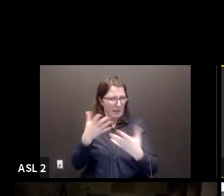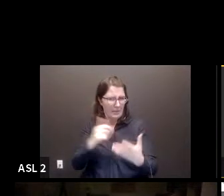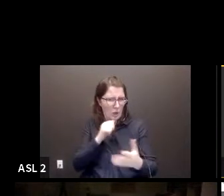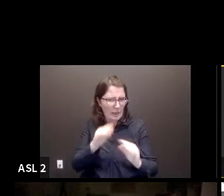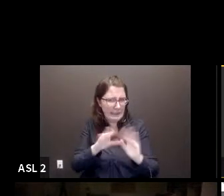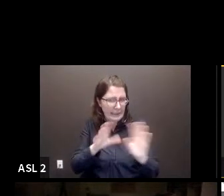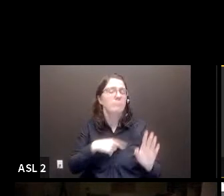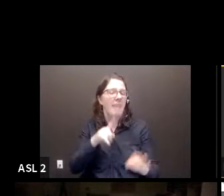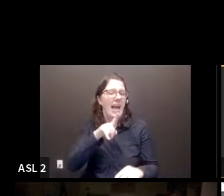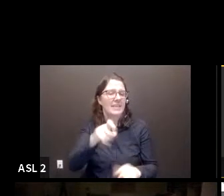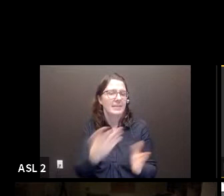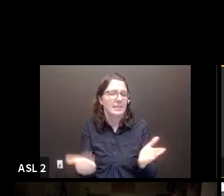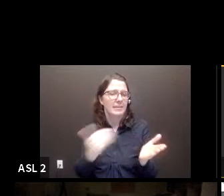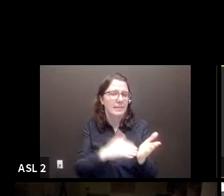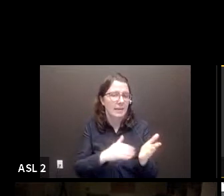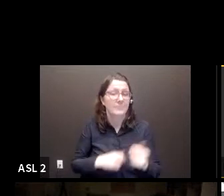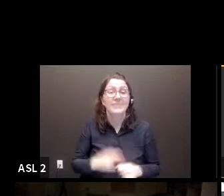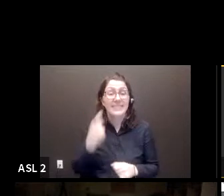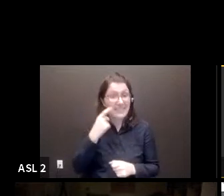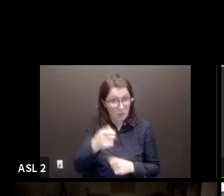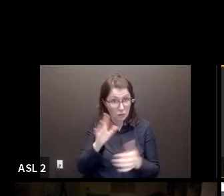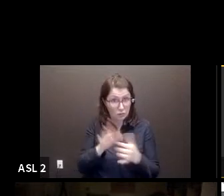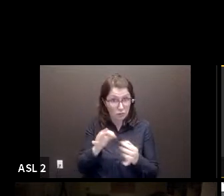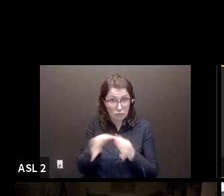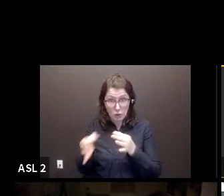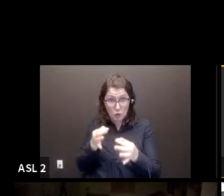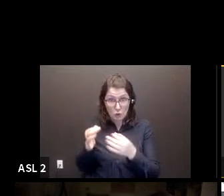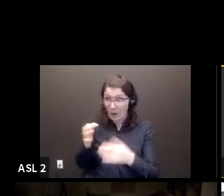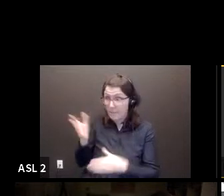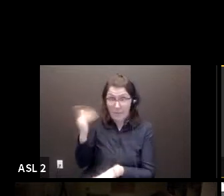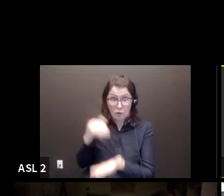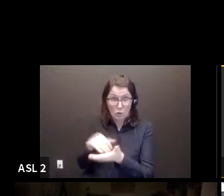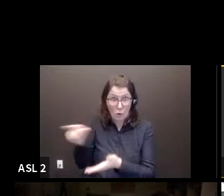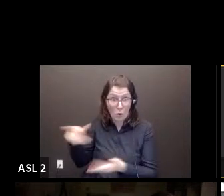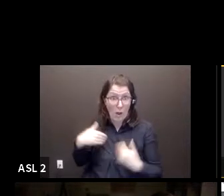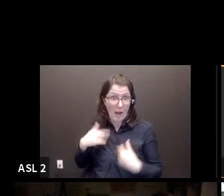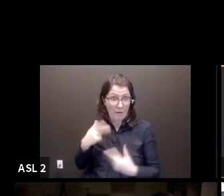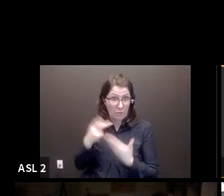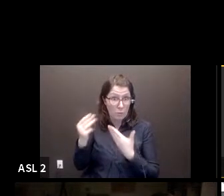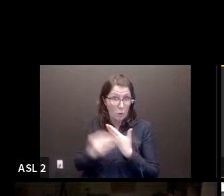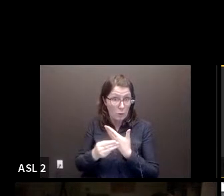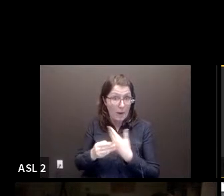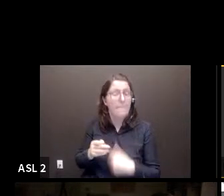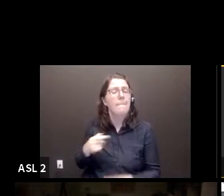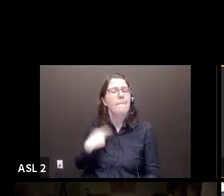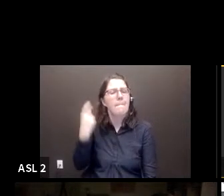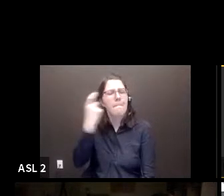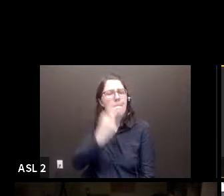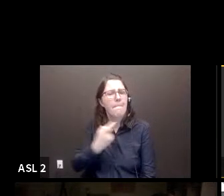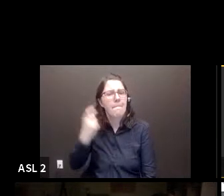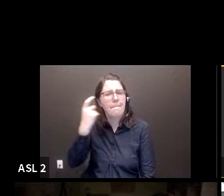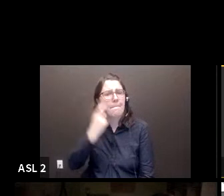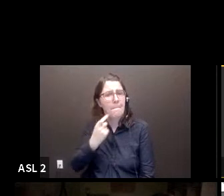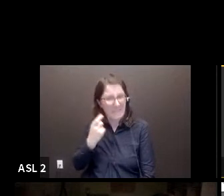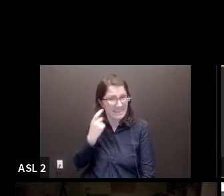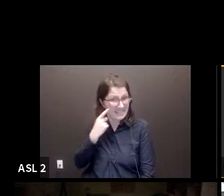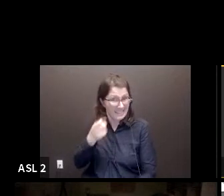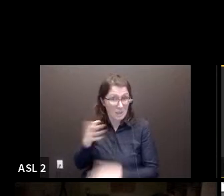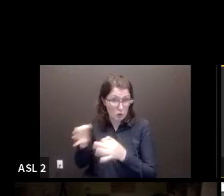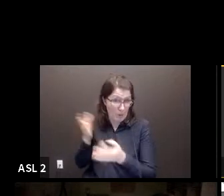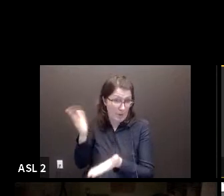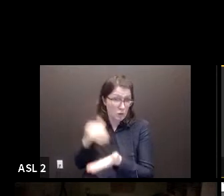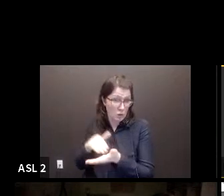the uh uh program that you talked about in montreal um have it has a similar program like what you've described in